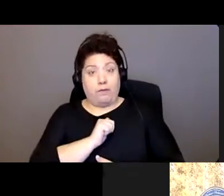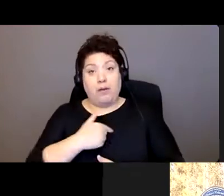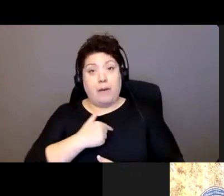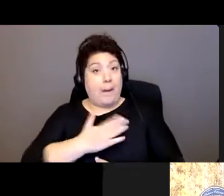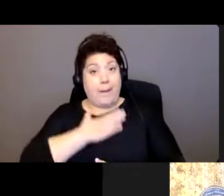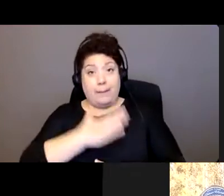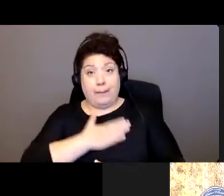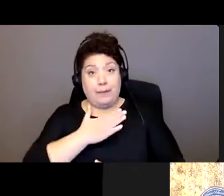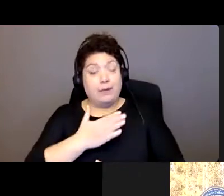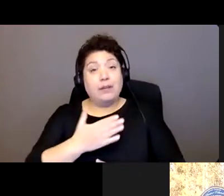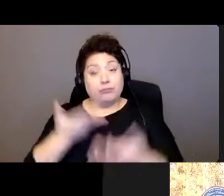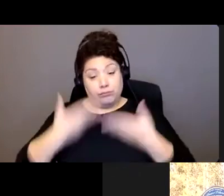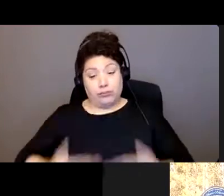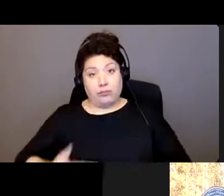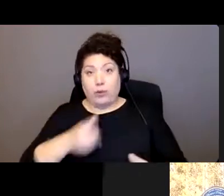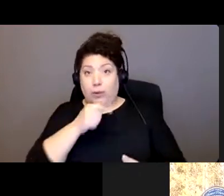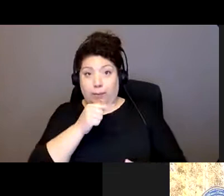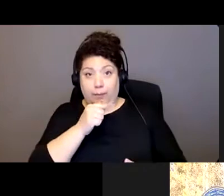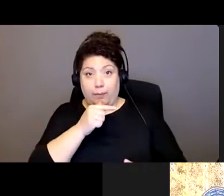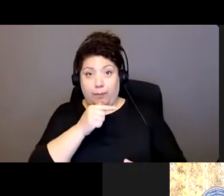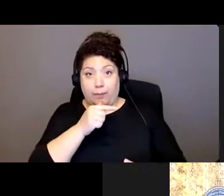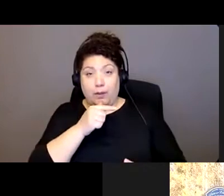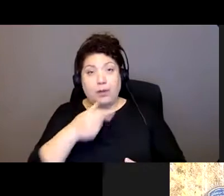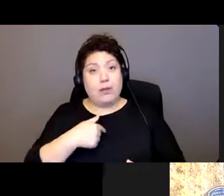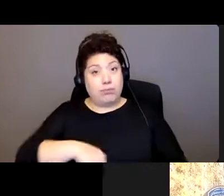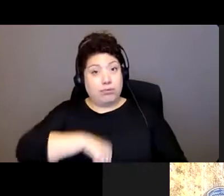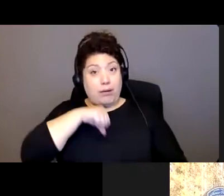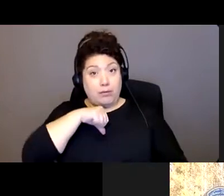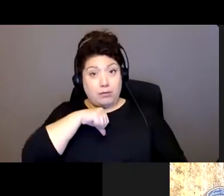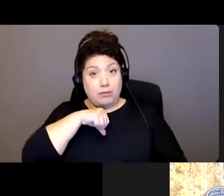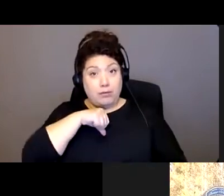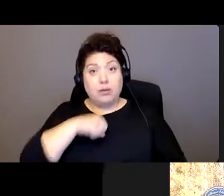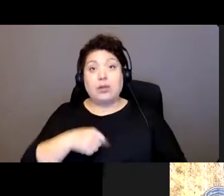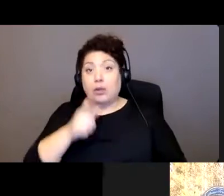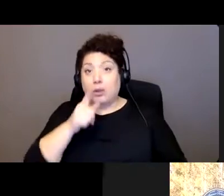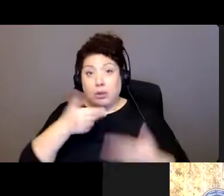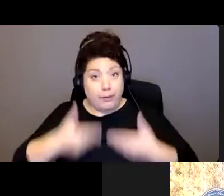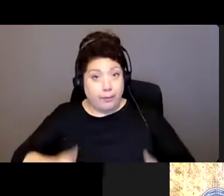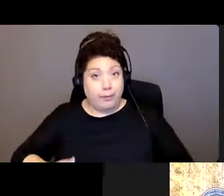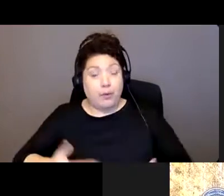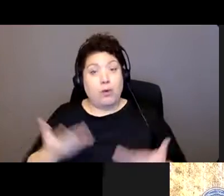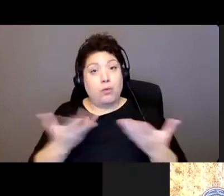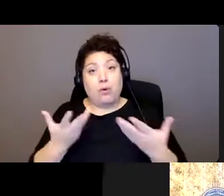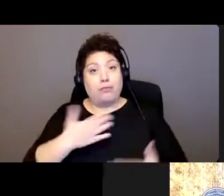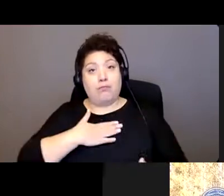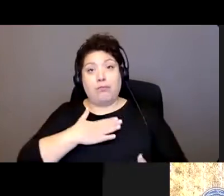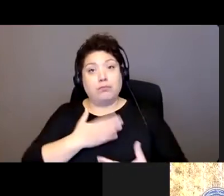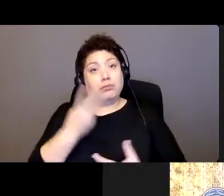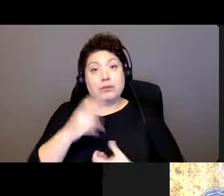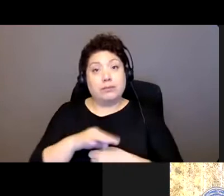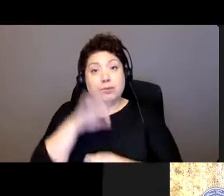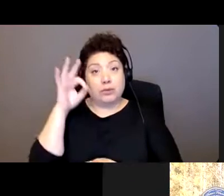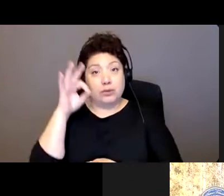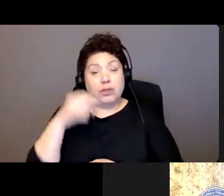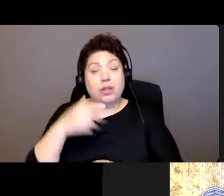so proud of being who I am, what I am, what I turned my life